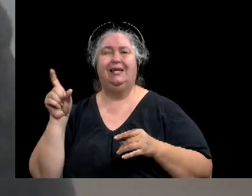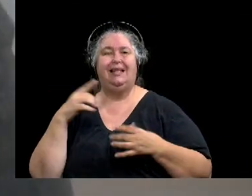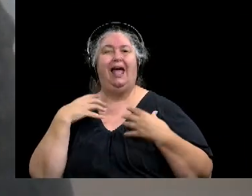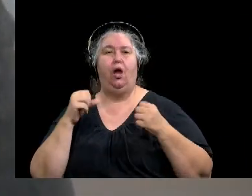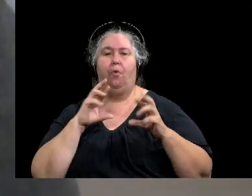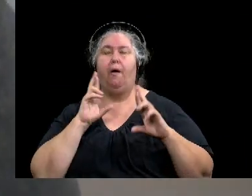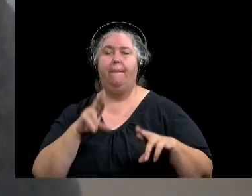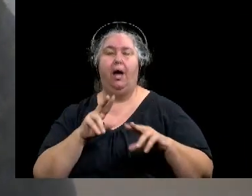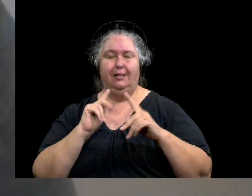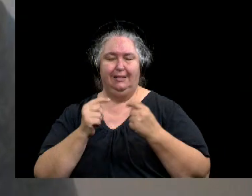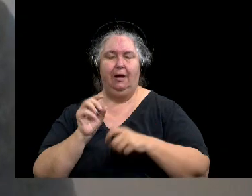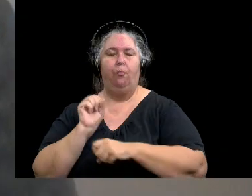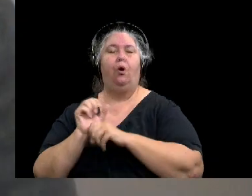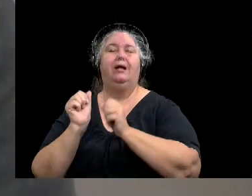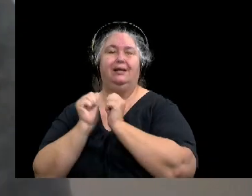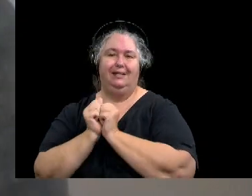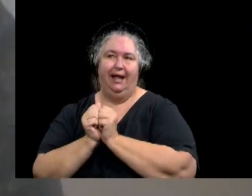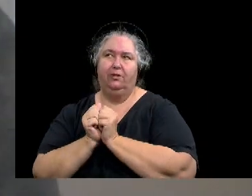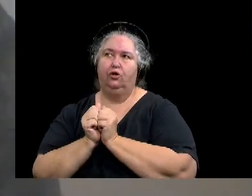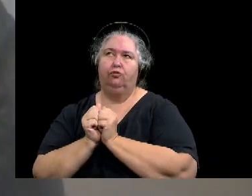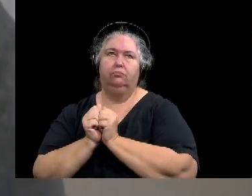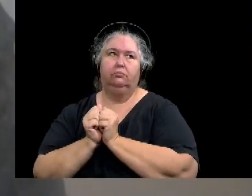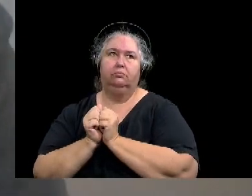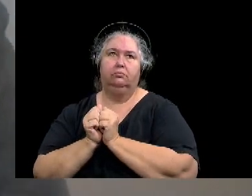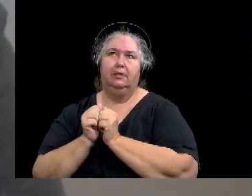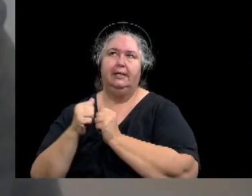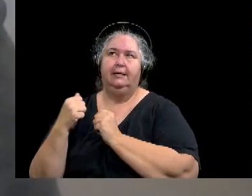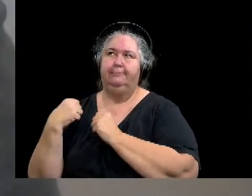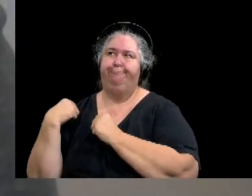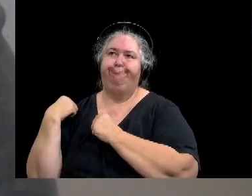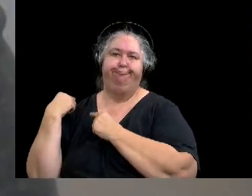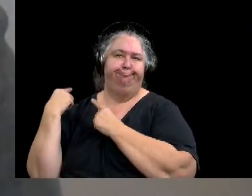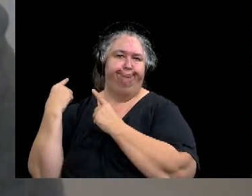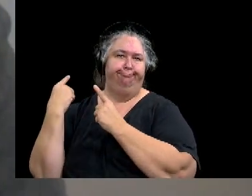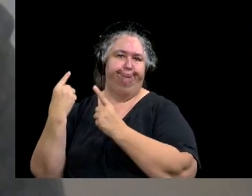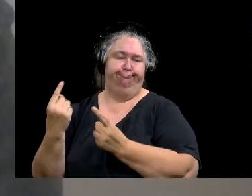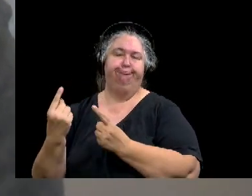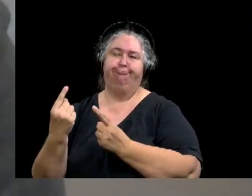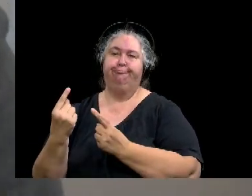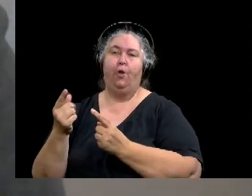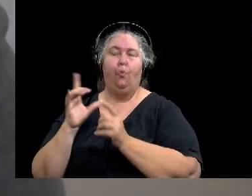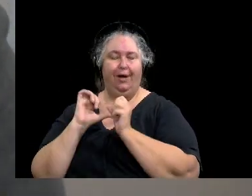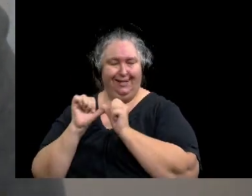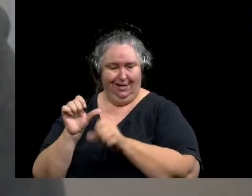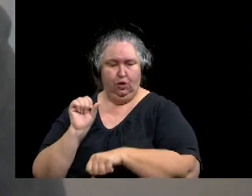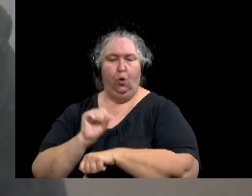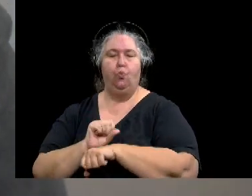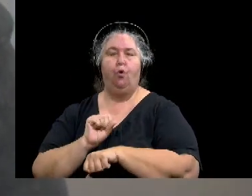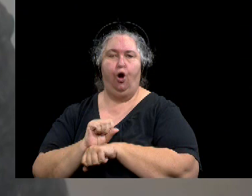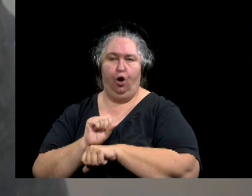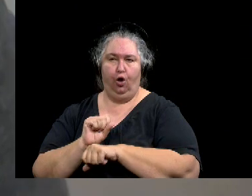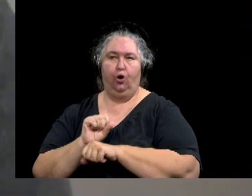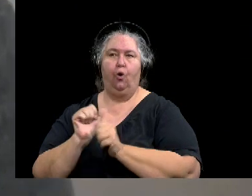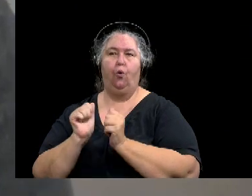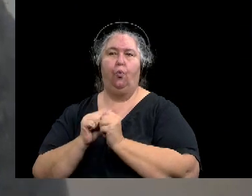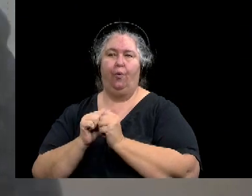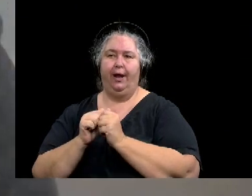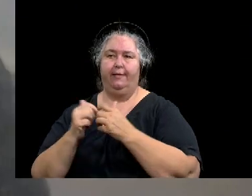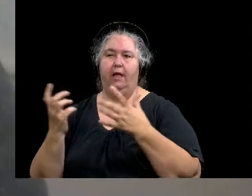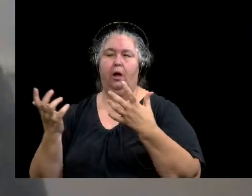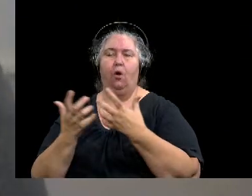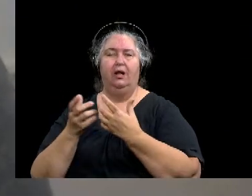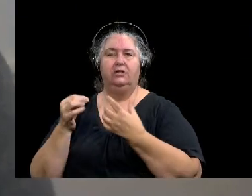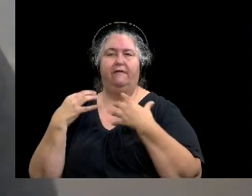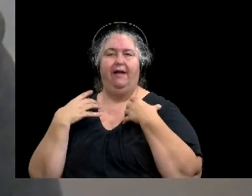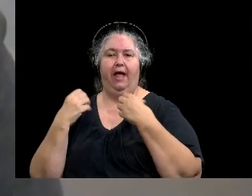working together since early in the pandemic and will continue to work with a coalition of healthcare